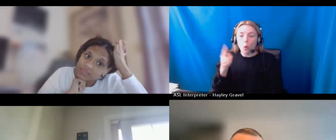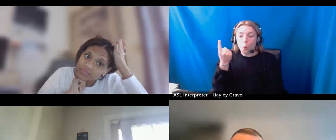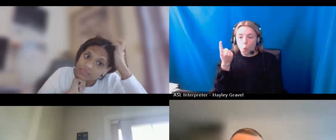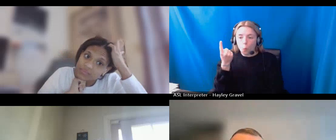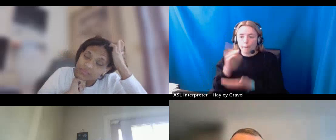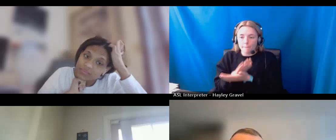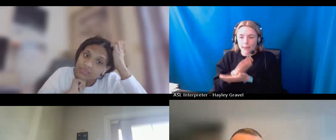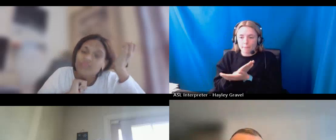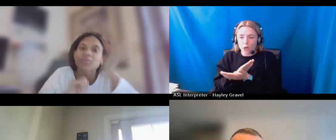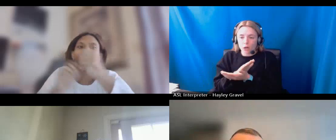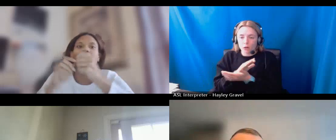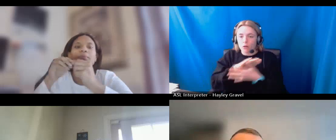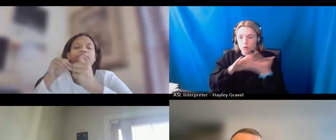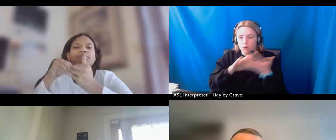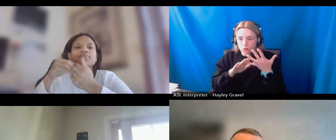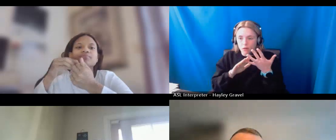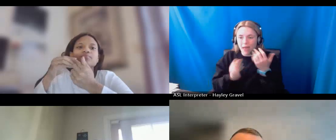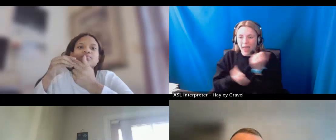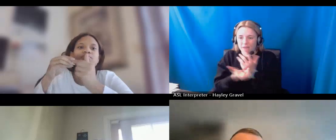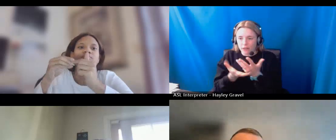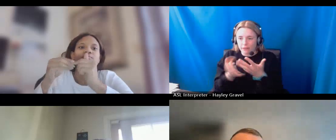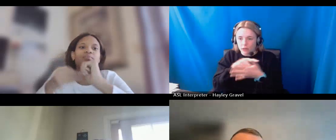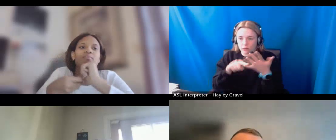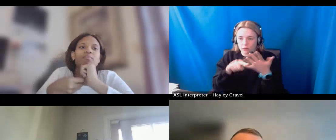everything. Okay, thank you.